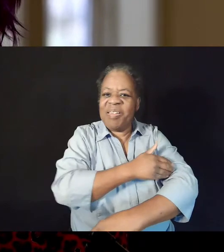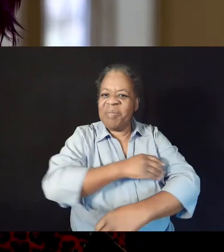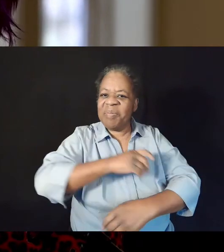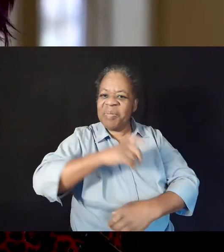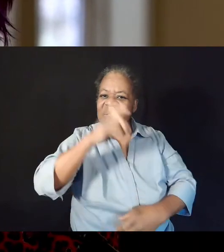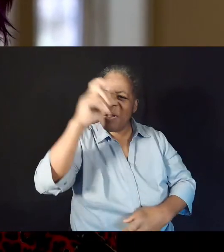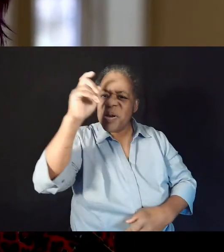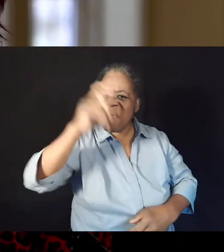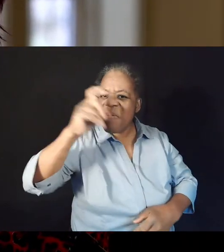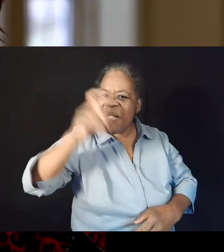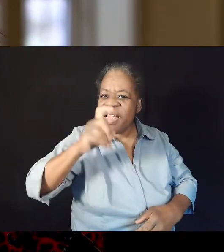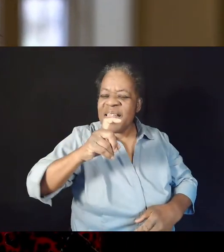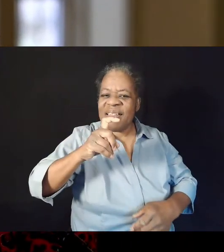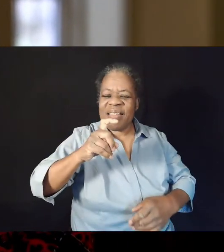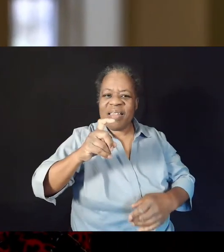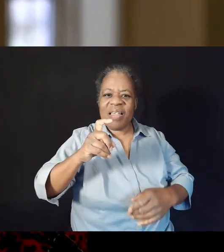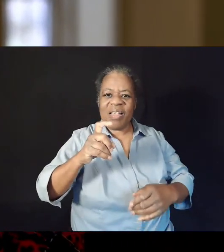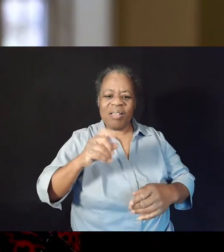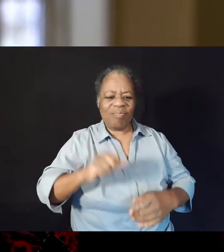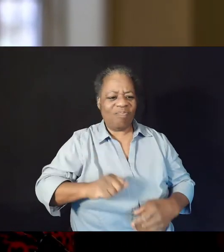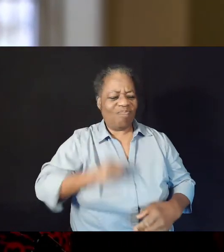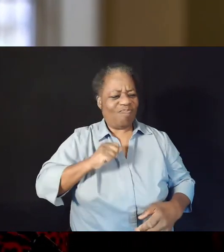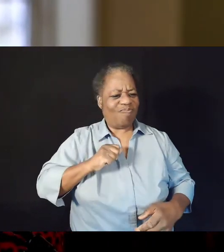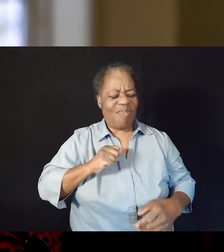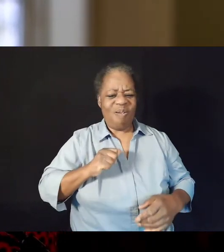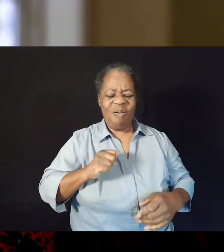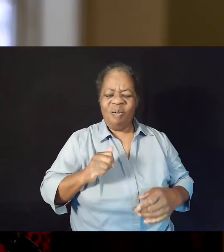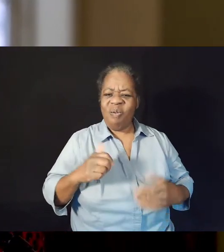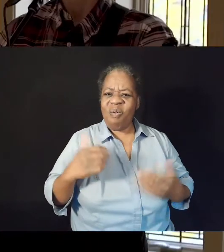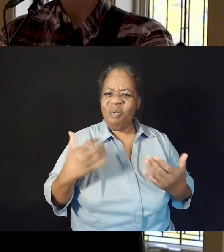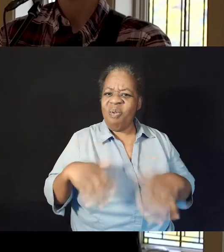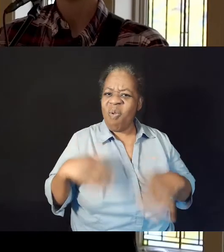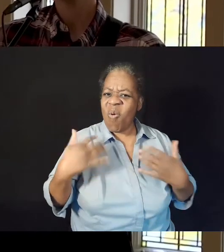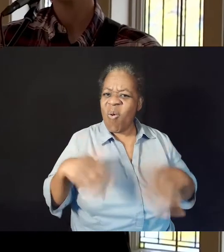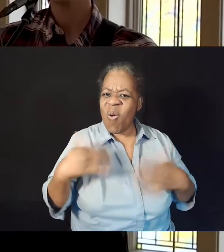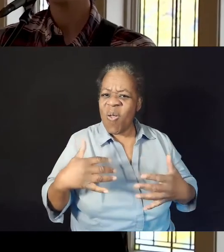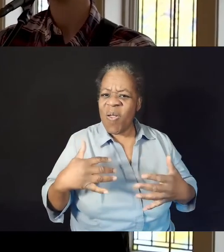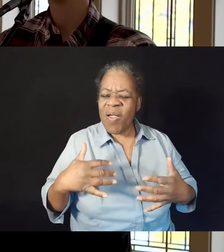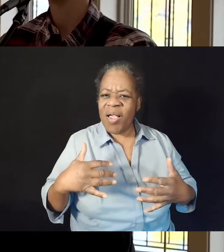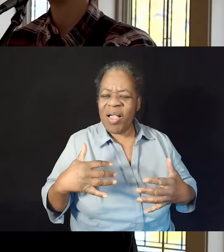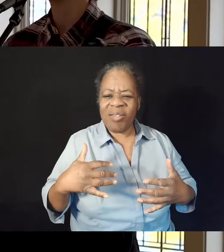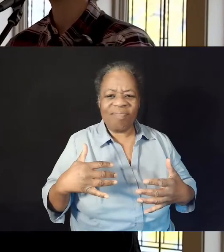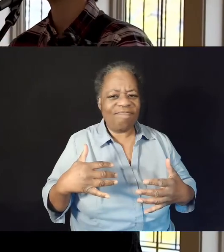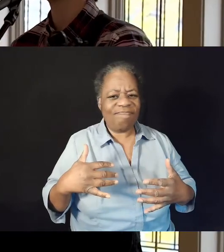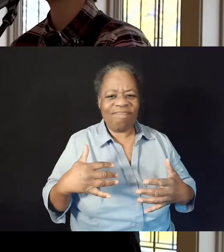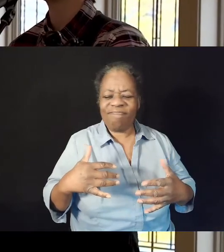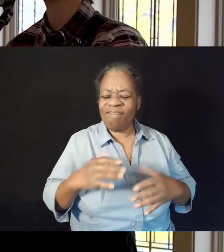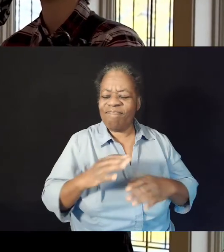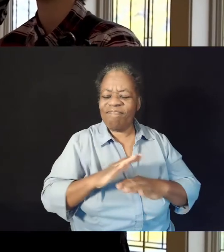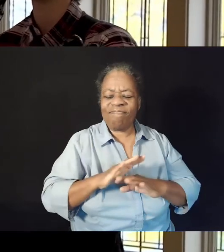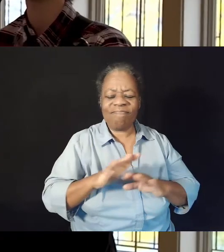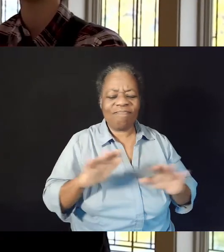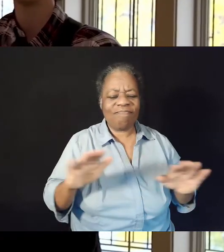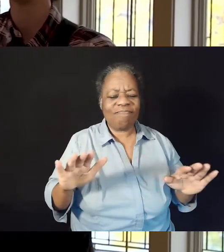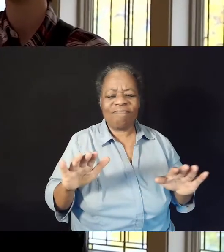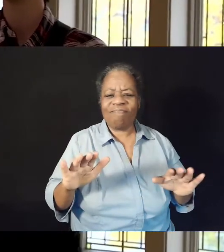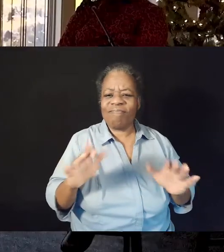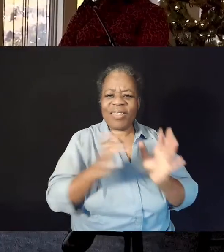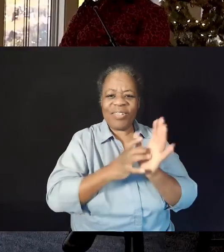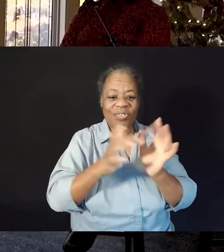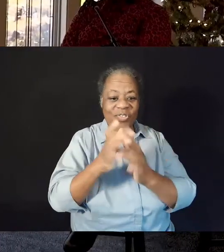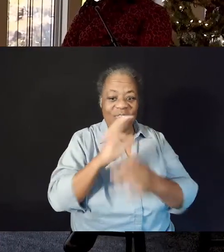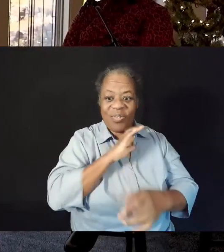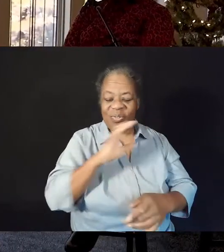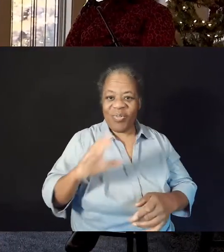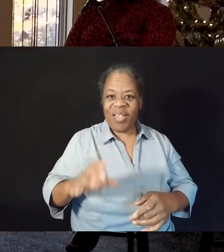No power, no wisdom, but I will boast in Jesus